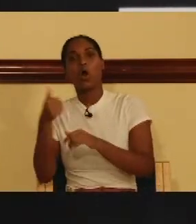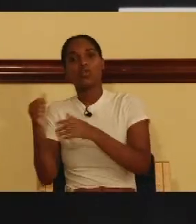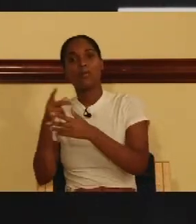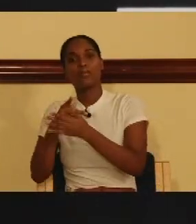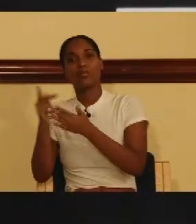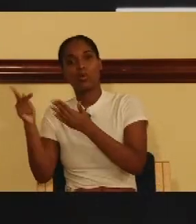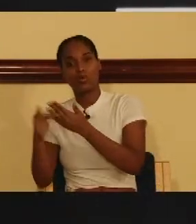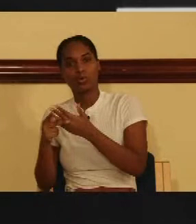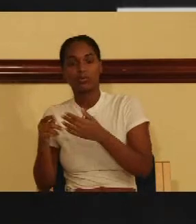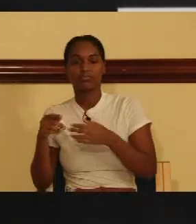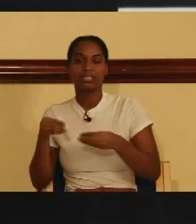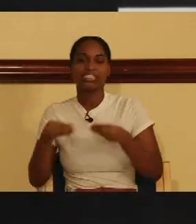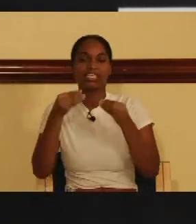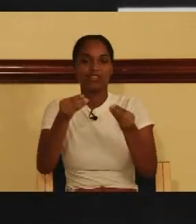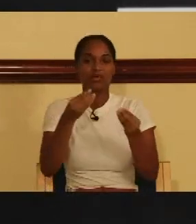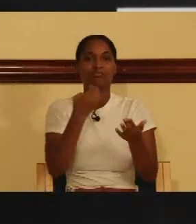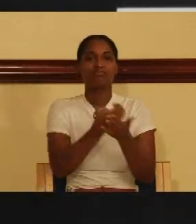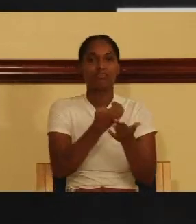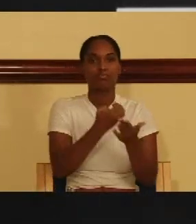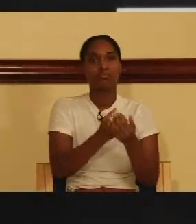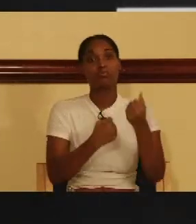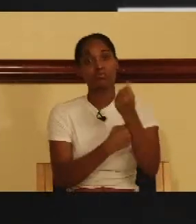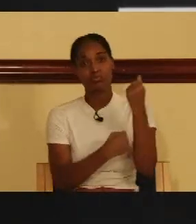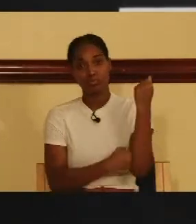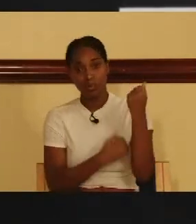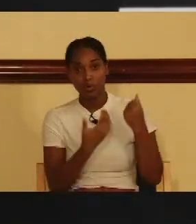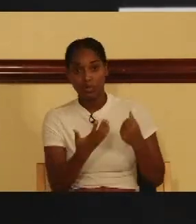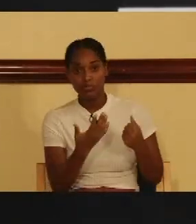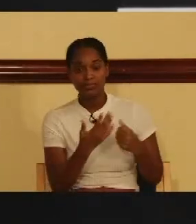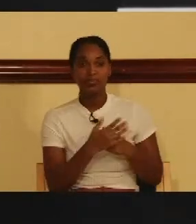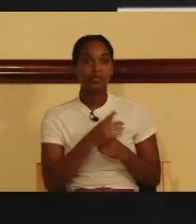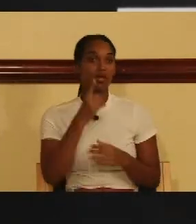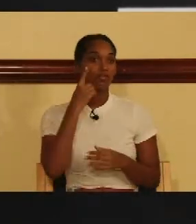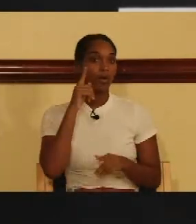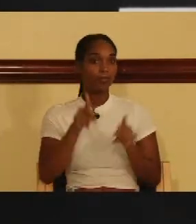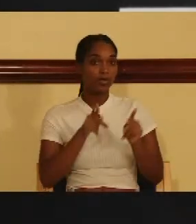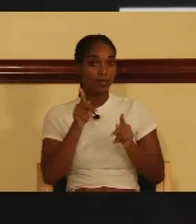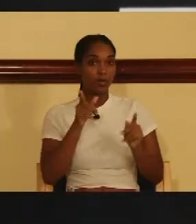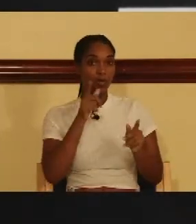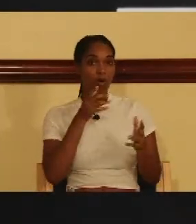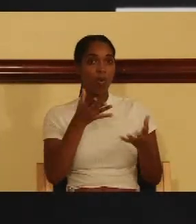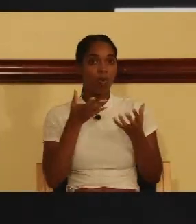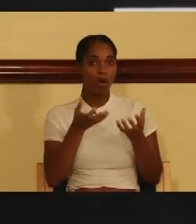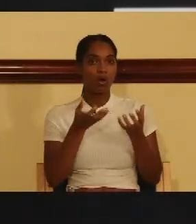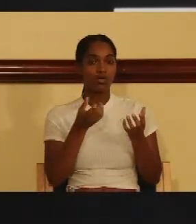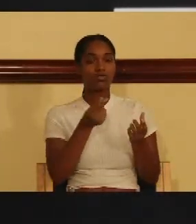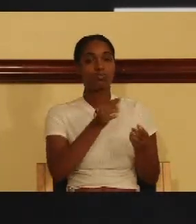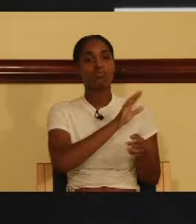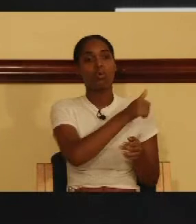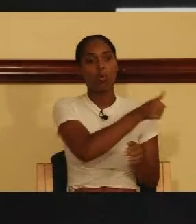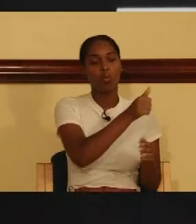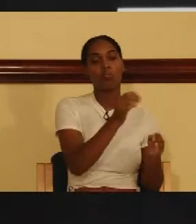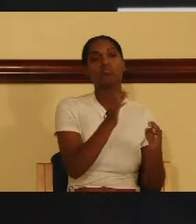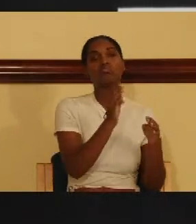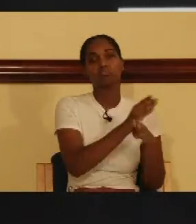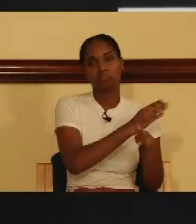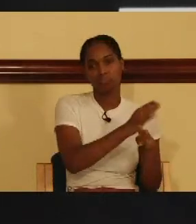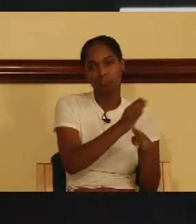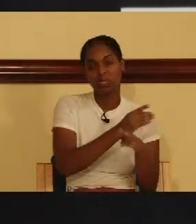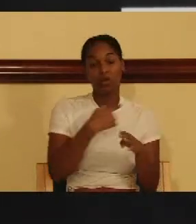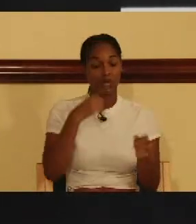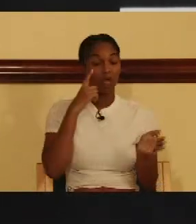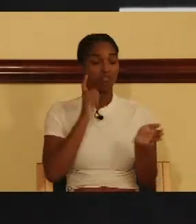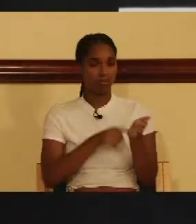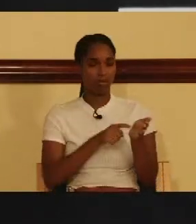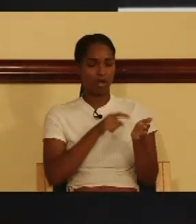providing economic empowerment support for persons who wanted to carry out small businesses. But we recognize that